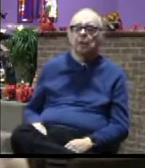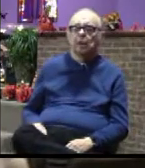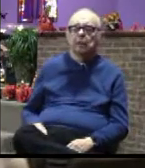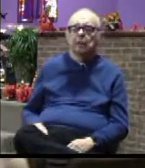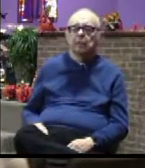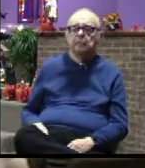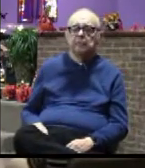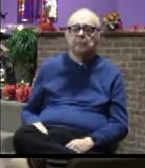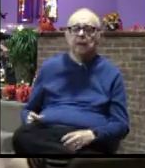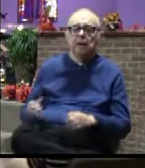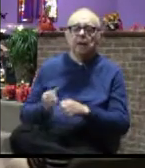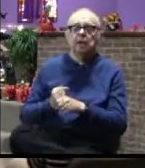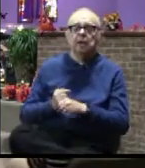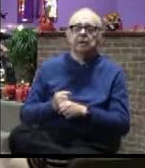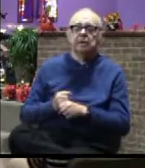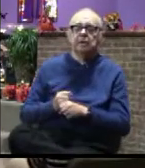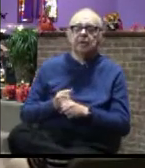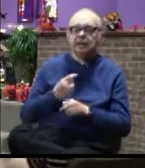let's get serious